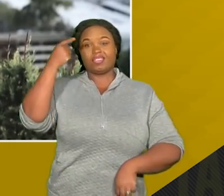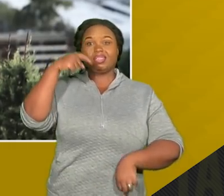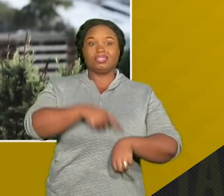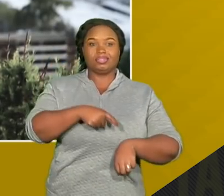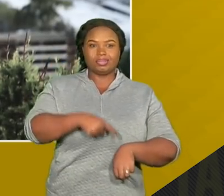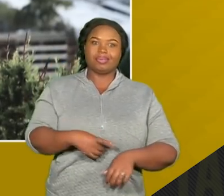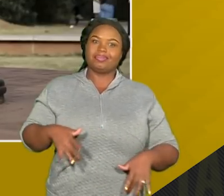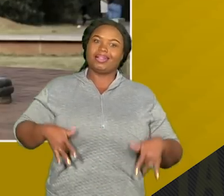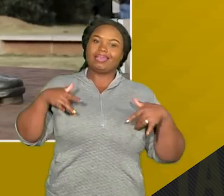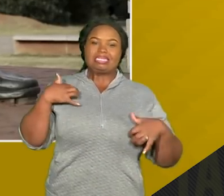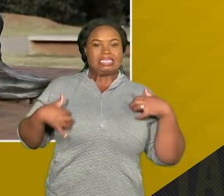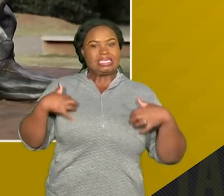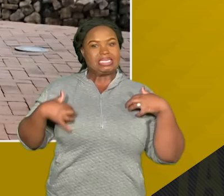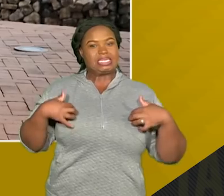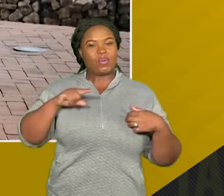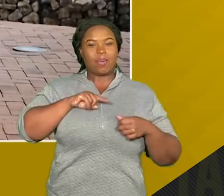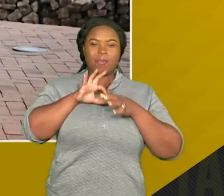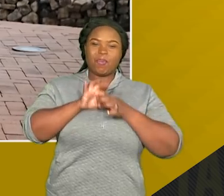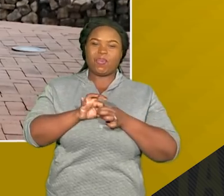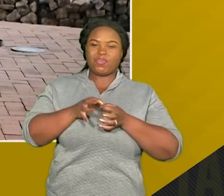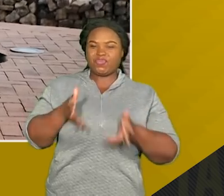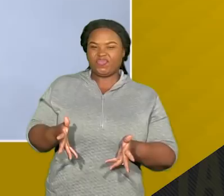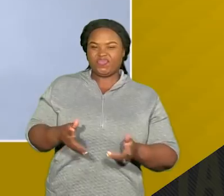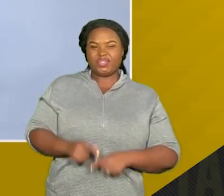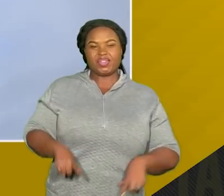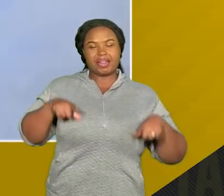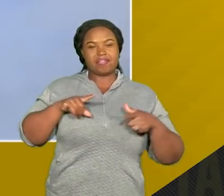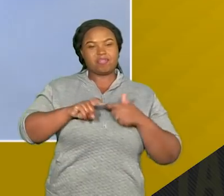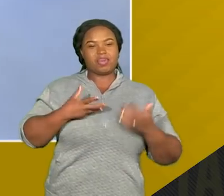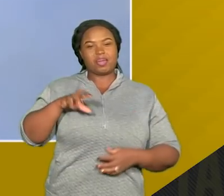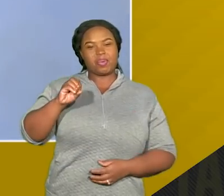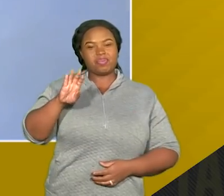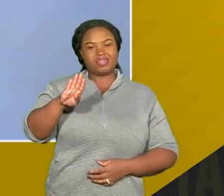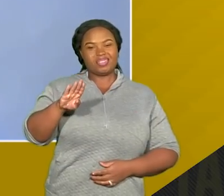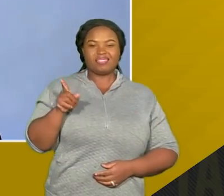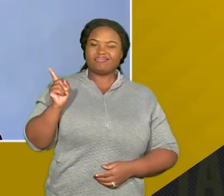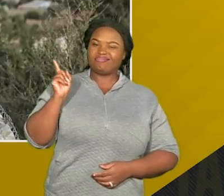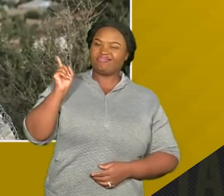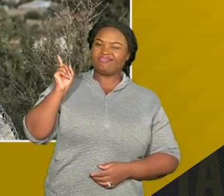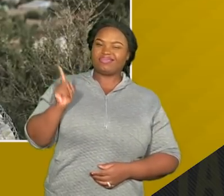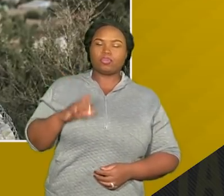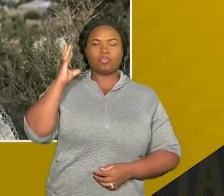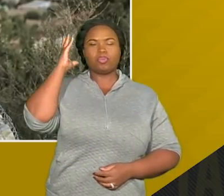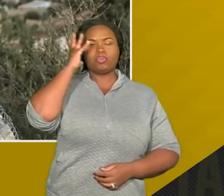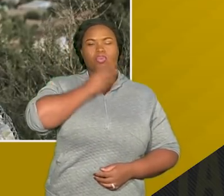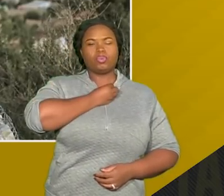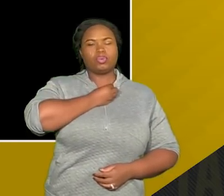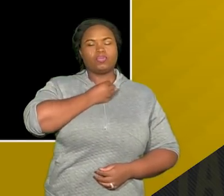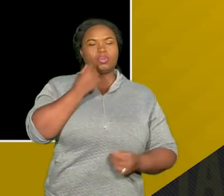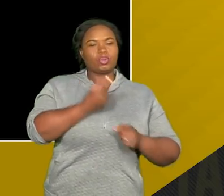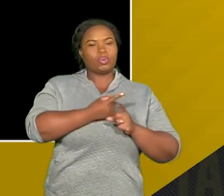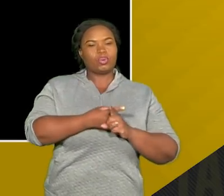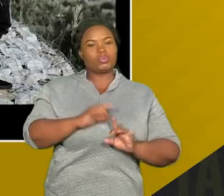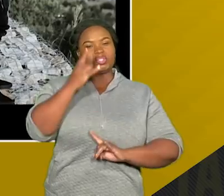first time in my life, I'm so excited. Hi, we are coming to you live from Bloemfontein. As you can see behind me, it's the beautiful sea view of the